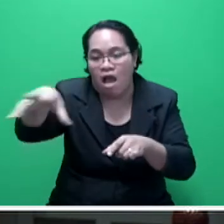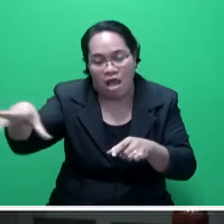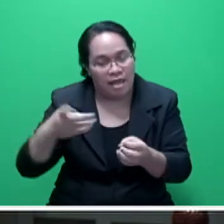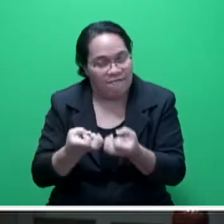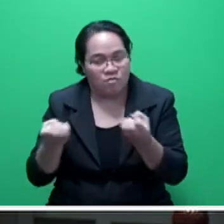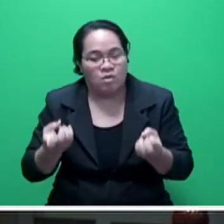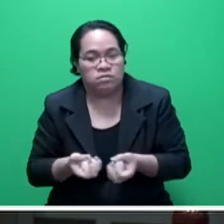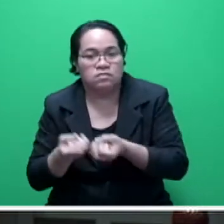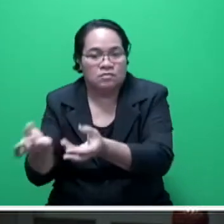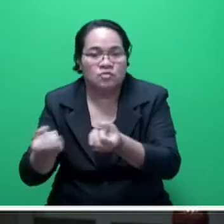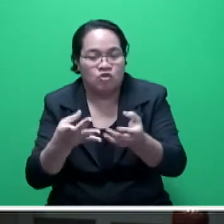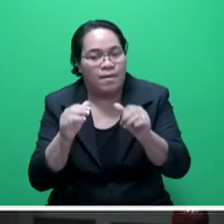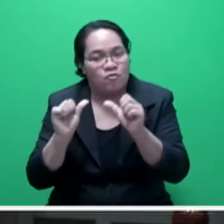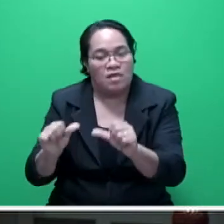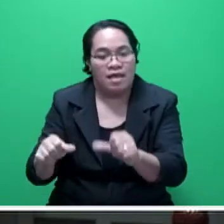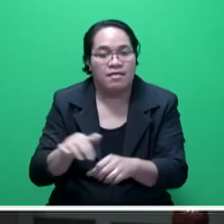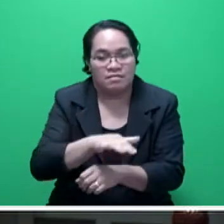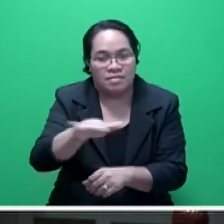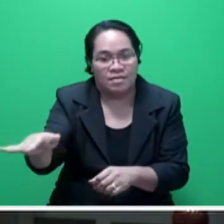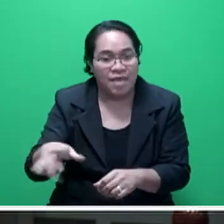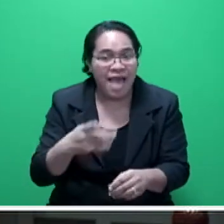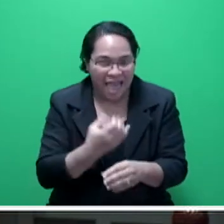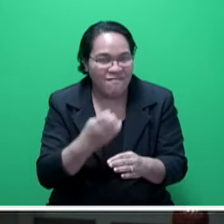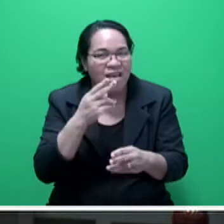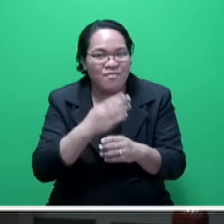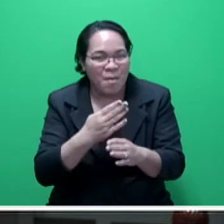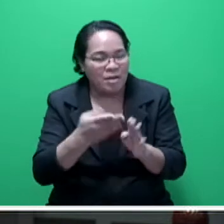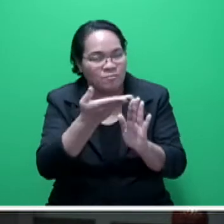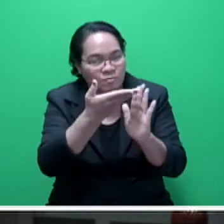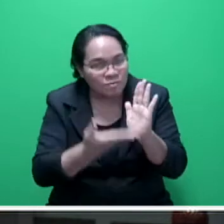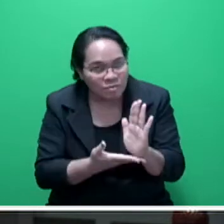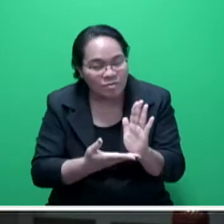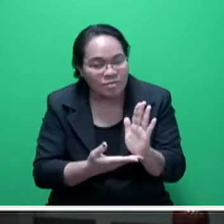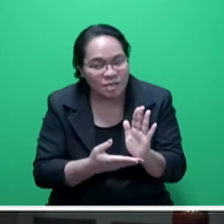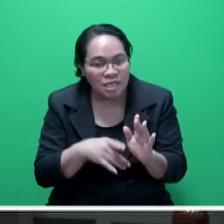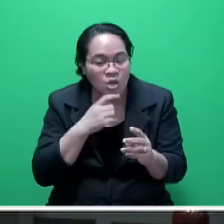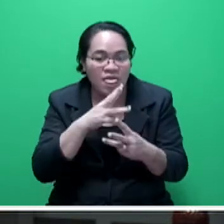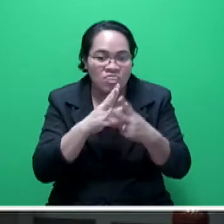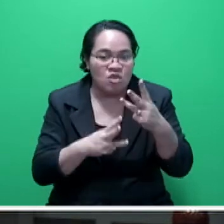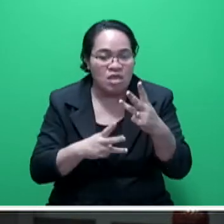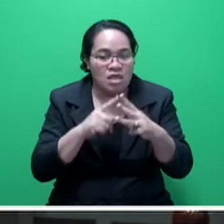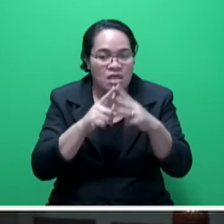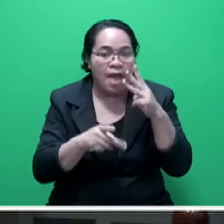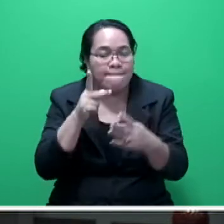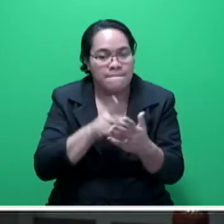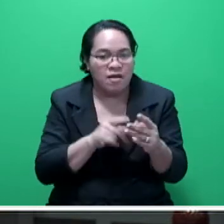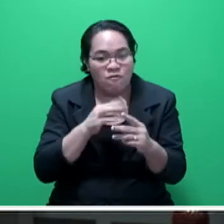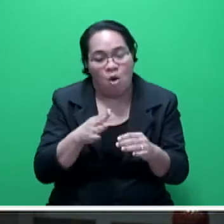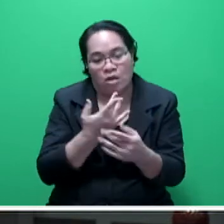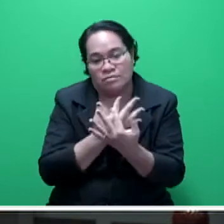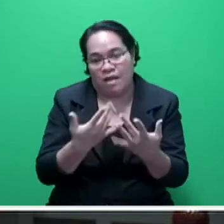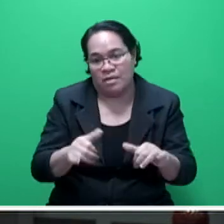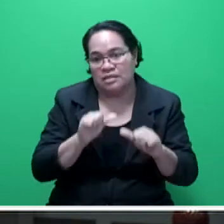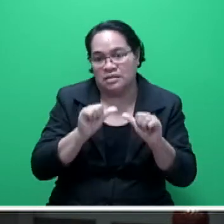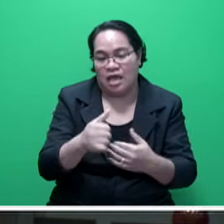Speaker, the Fijian COVID-safe economic recovery framework was rolled out as a 3-phased approach to the COVID-safe economic recovery.